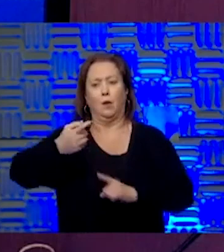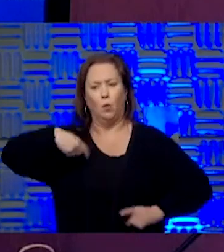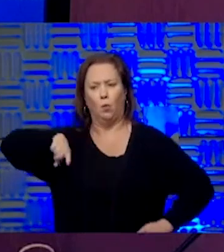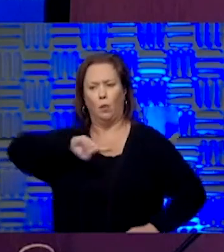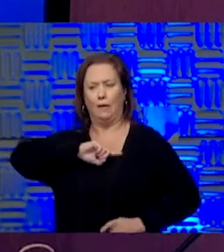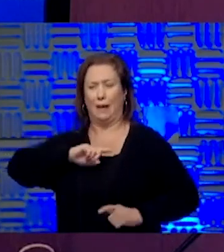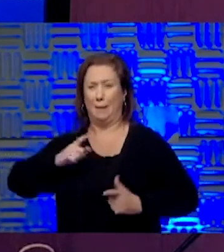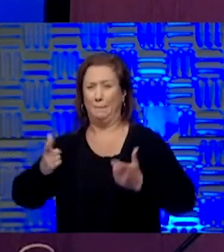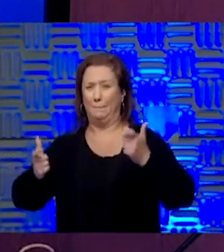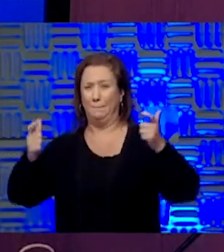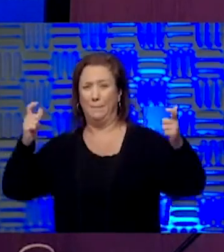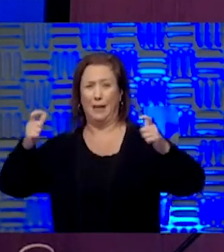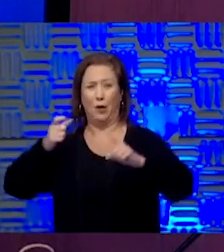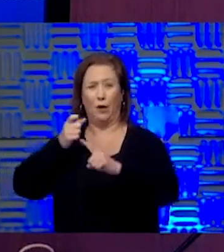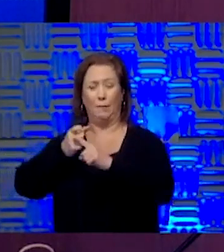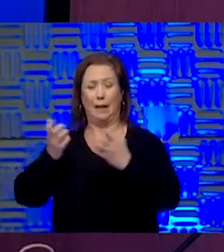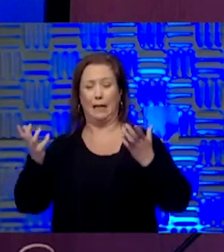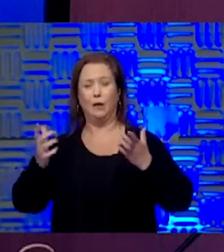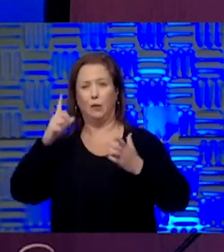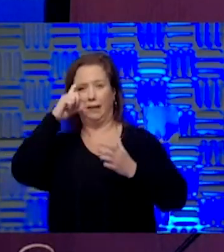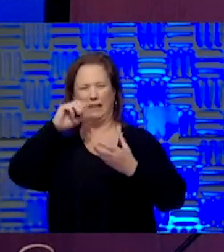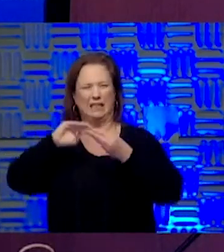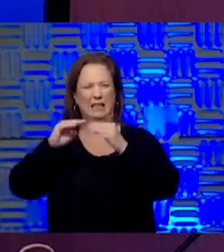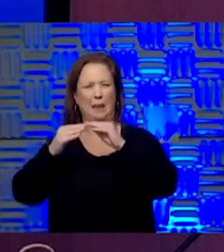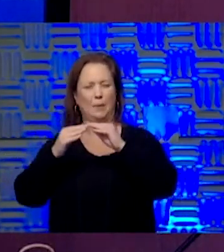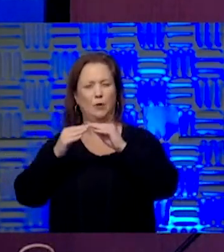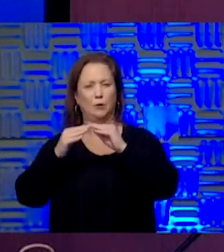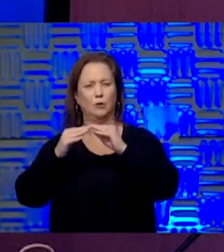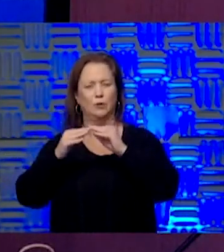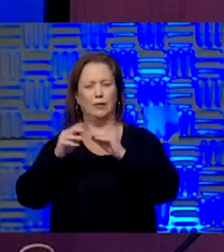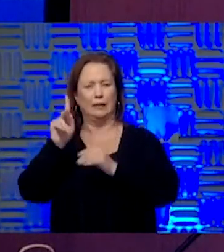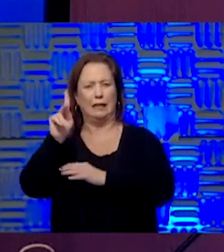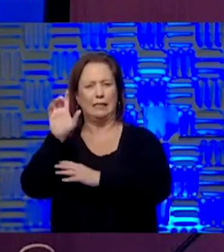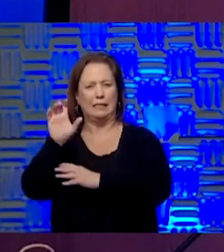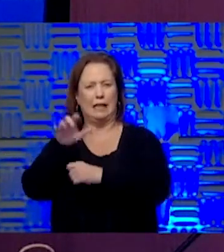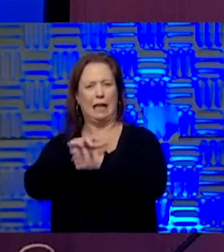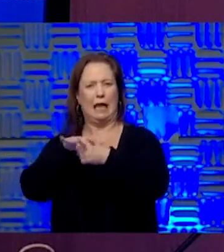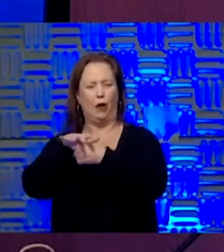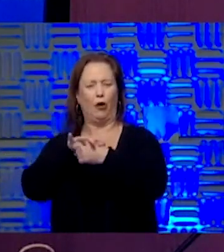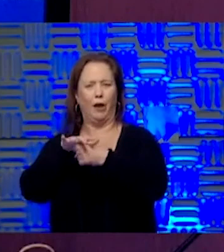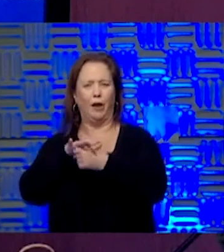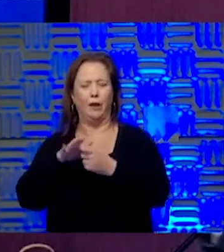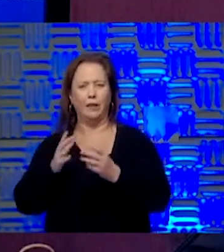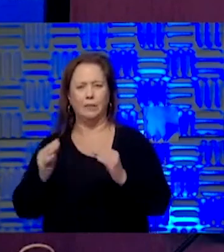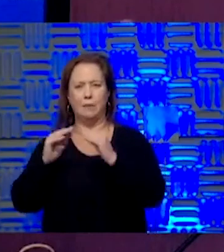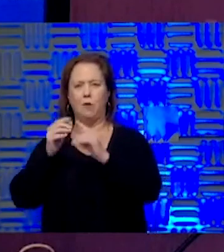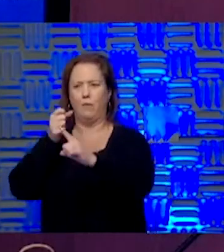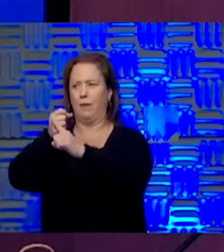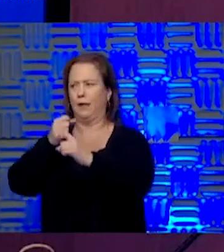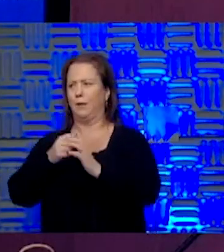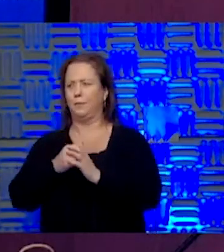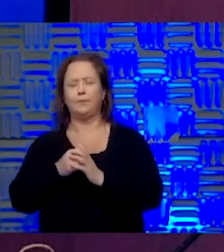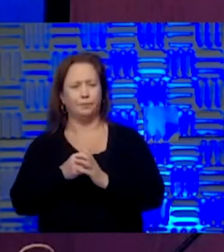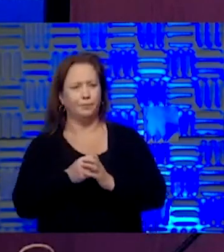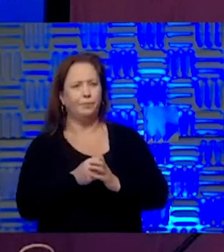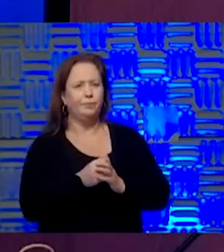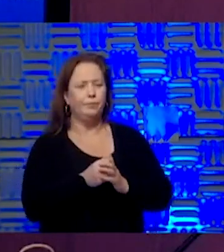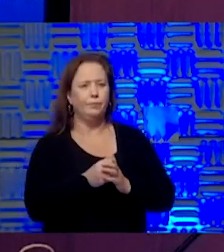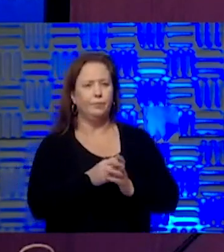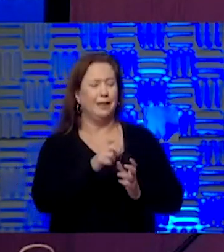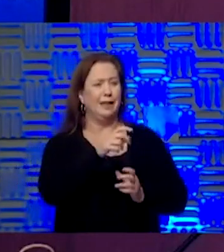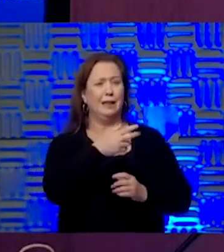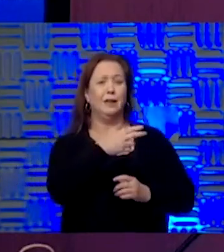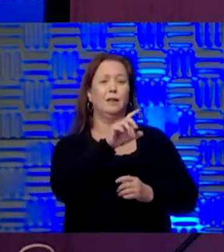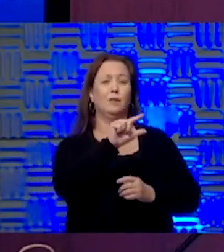a bigger impact here just with the population density we have here in the Kansas City market. Again, you would know more about that. Folks out